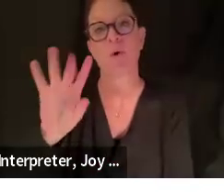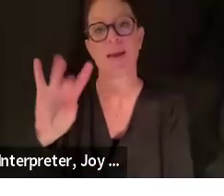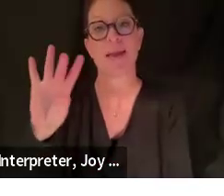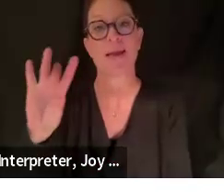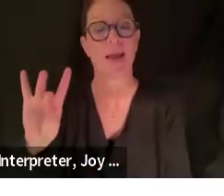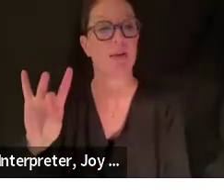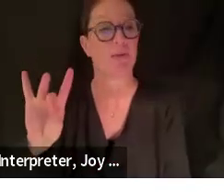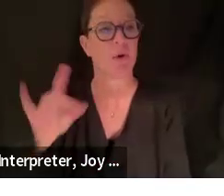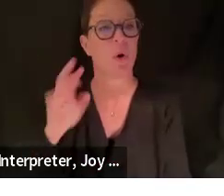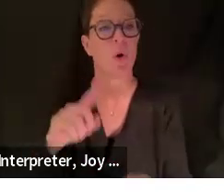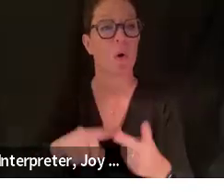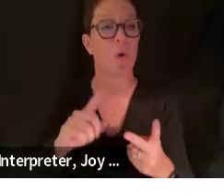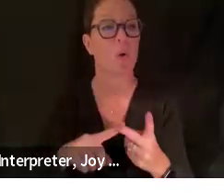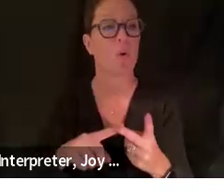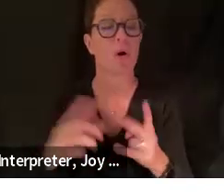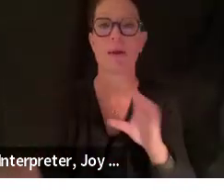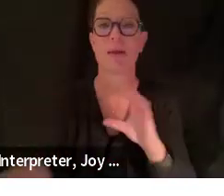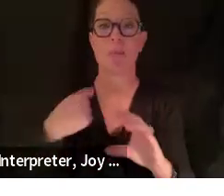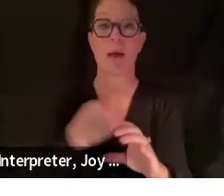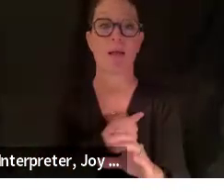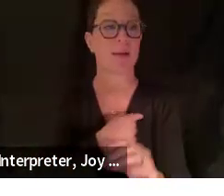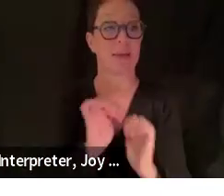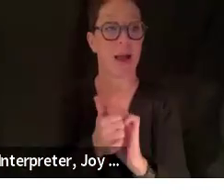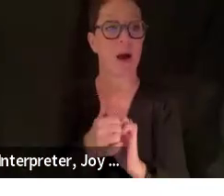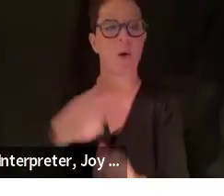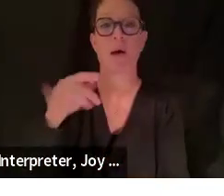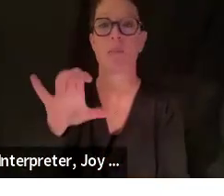215-685-5488, or you can always email us at